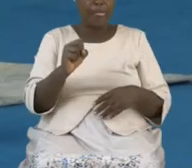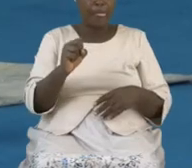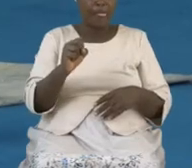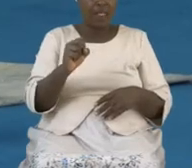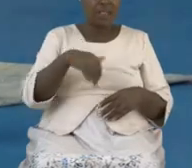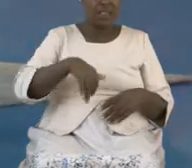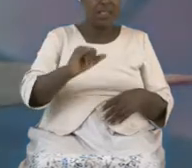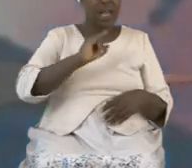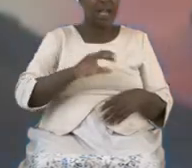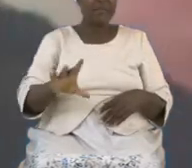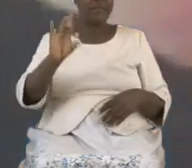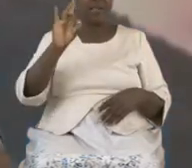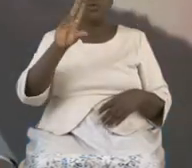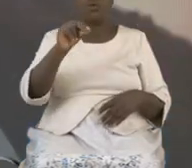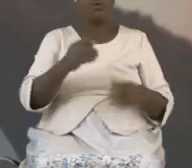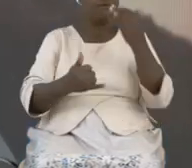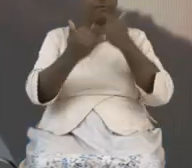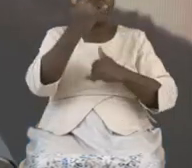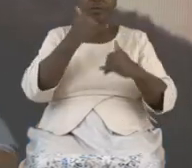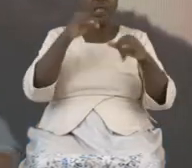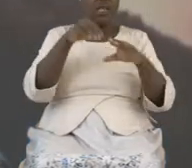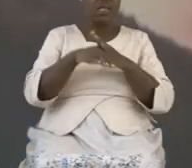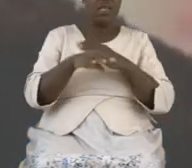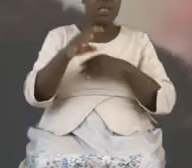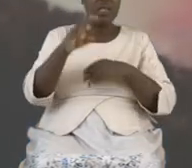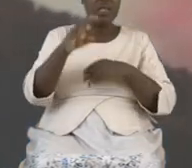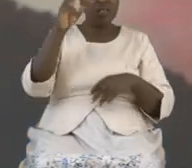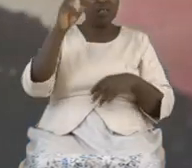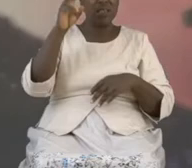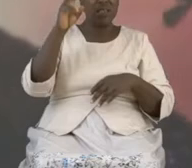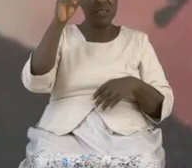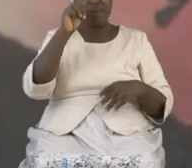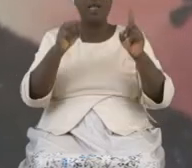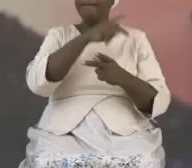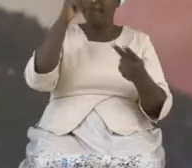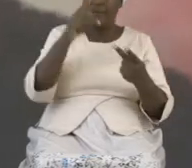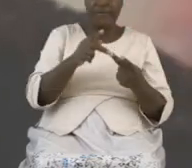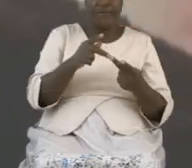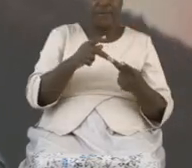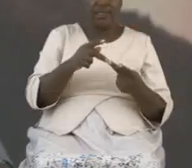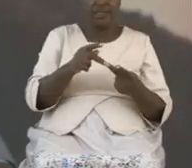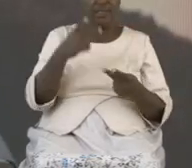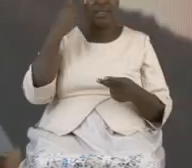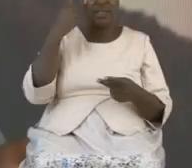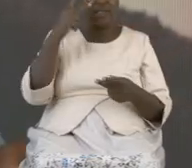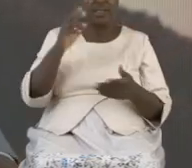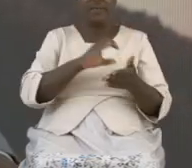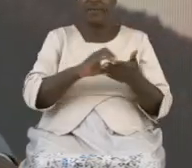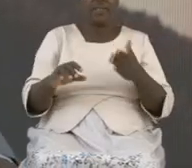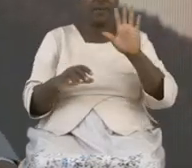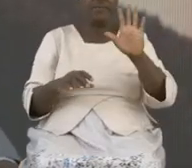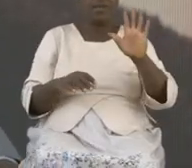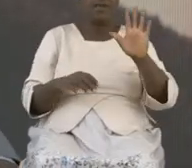find no fault in him. Perfect. Look at verse 5. Then